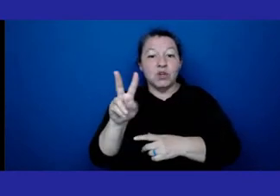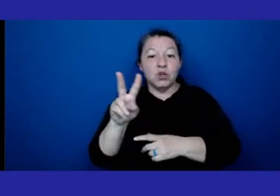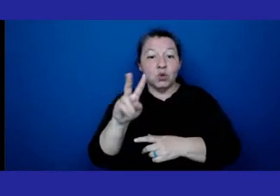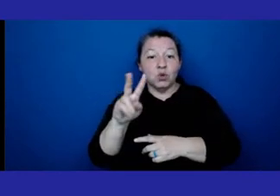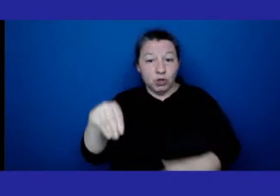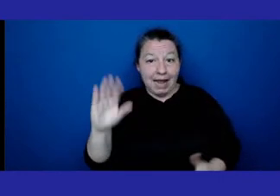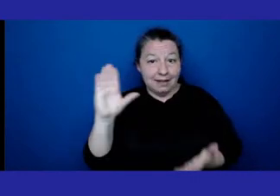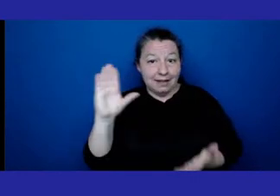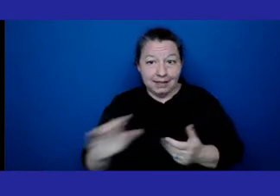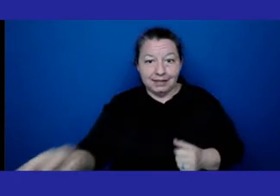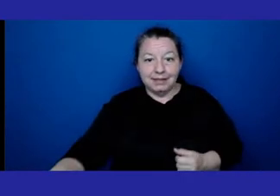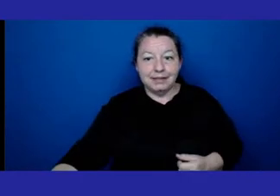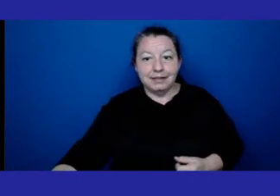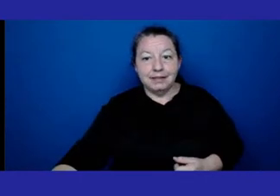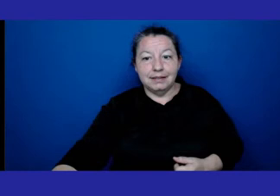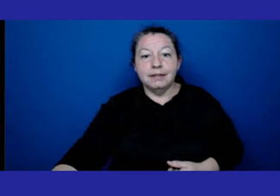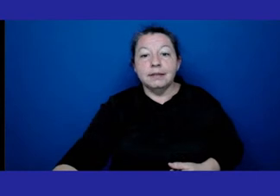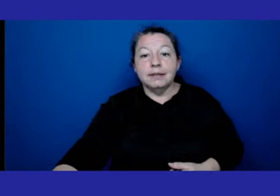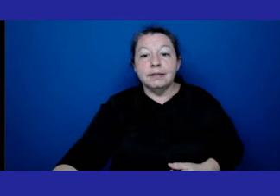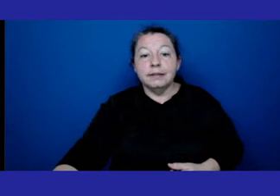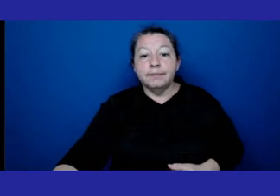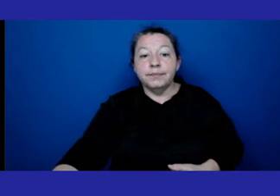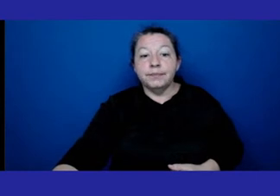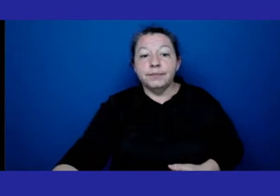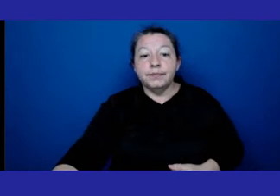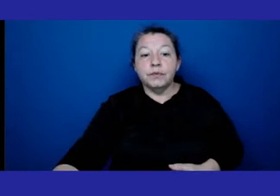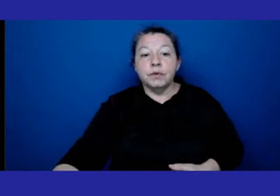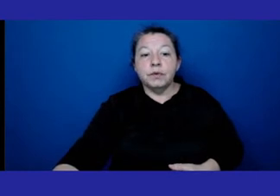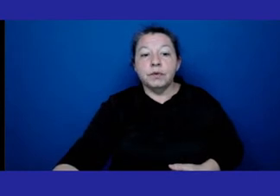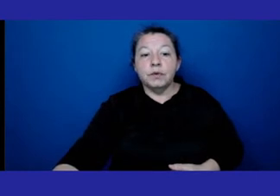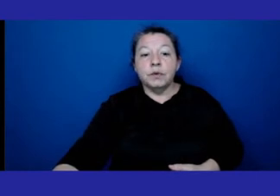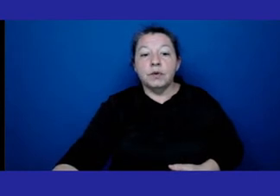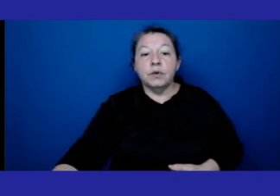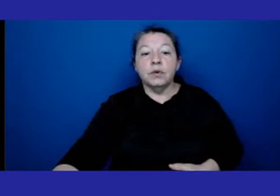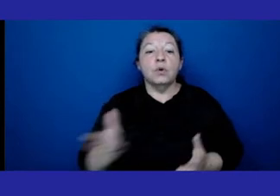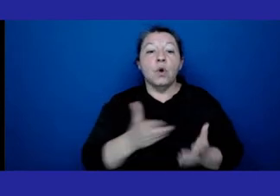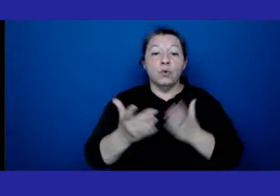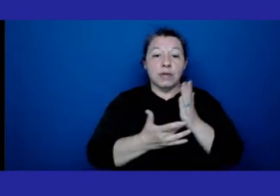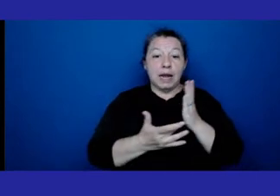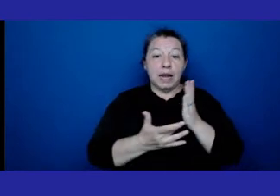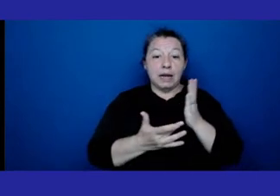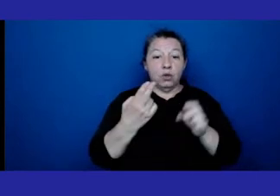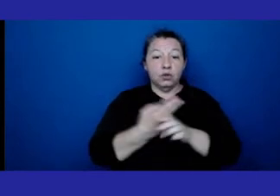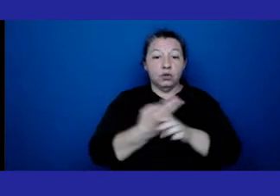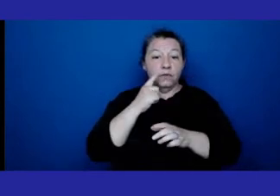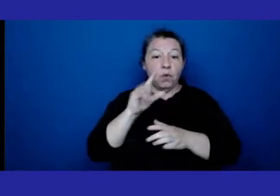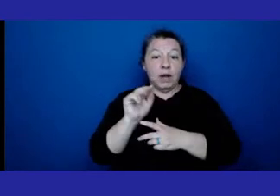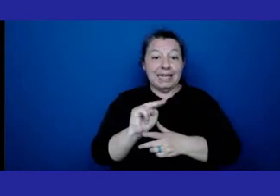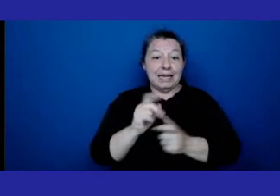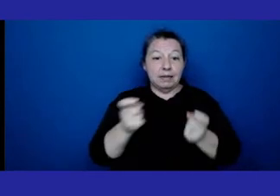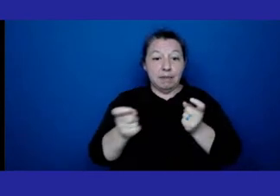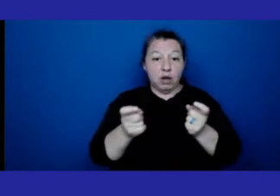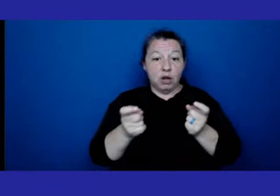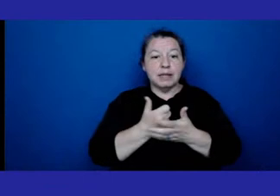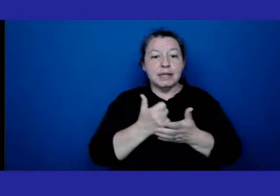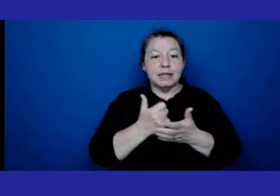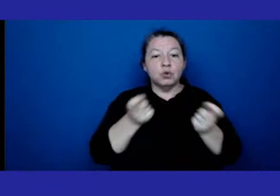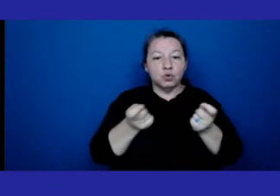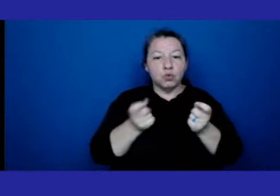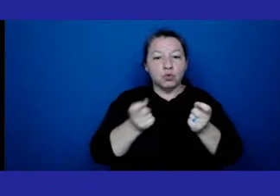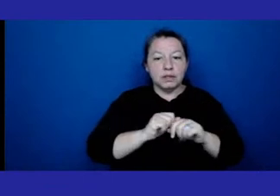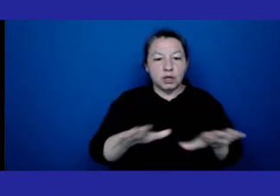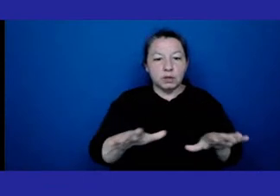52% through the implementation of technology for our linen management that helps to control the distribution for